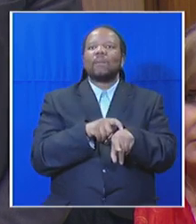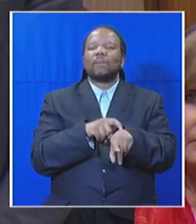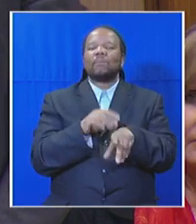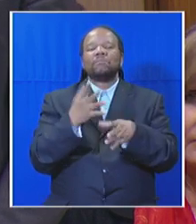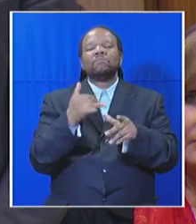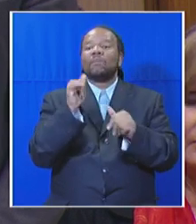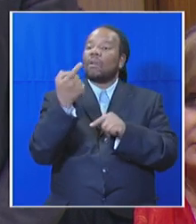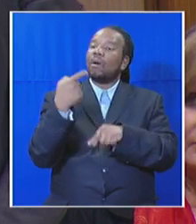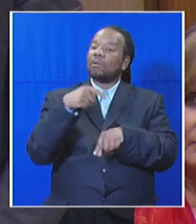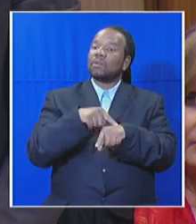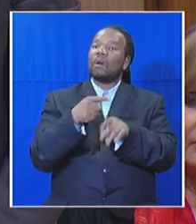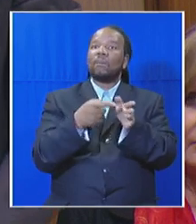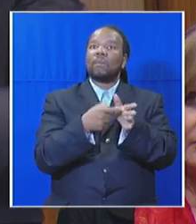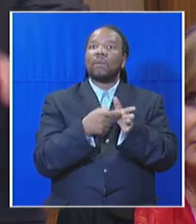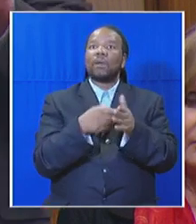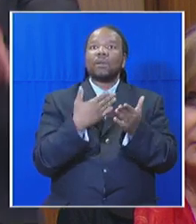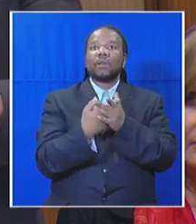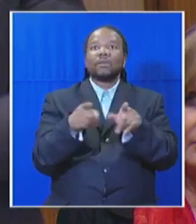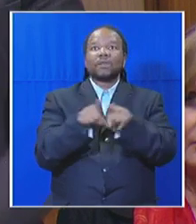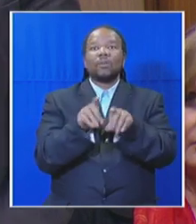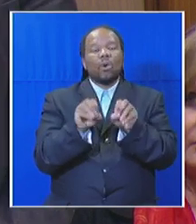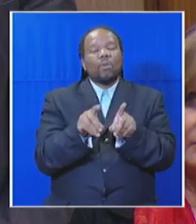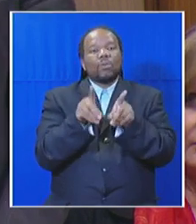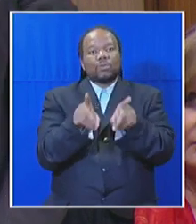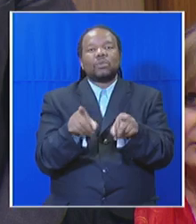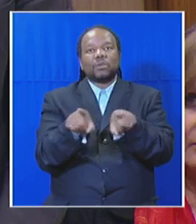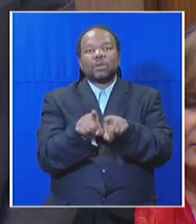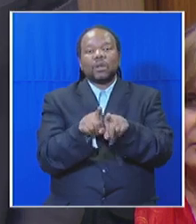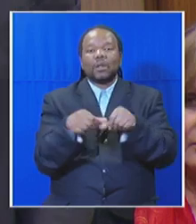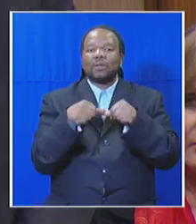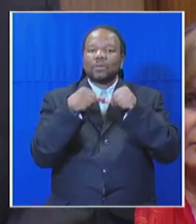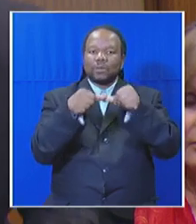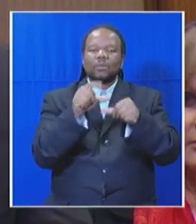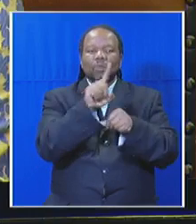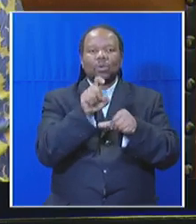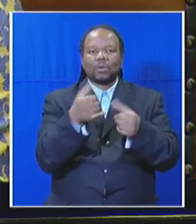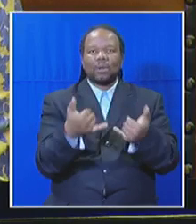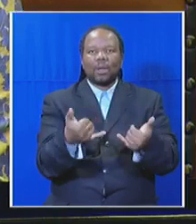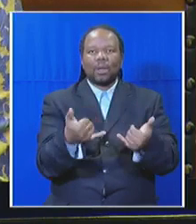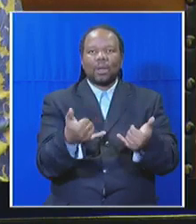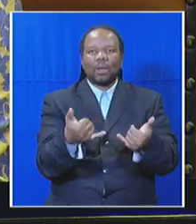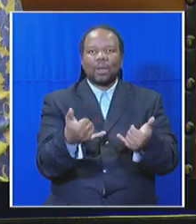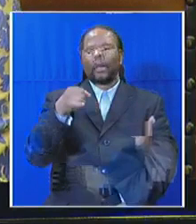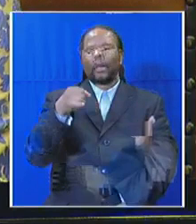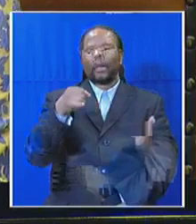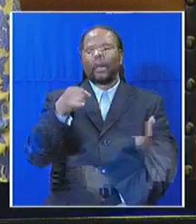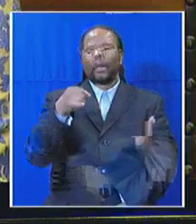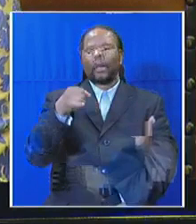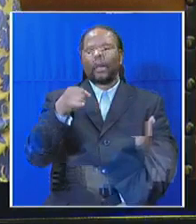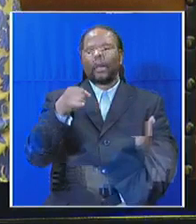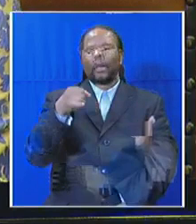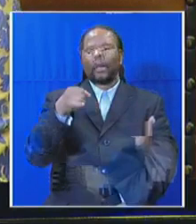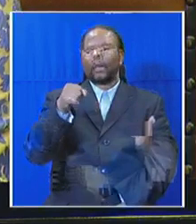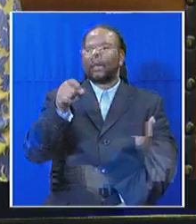out last time. They could have the same opportunity. Let's continue with the questioning, Madam Speaker. Honorable